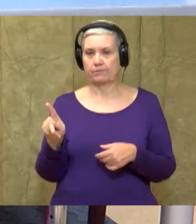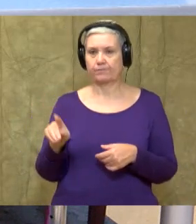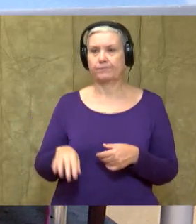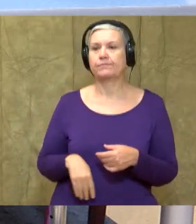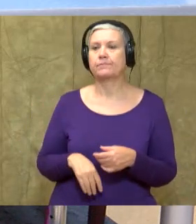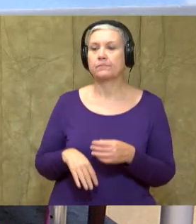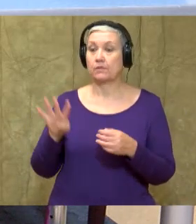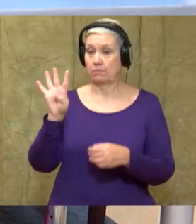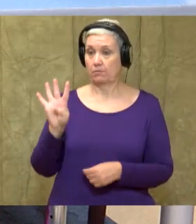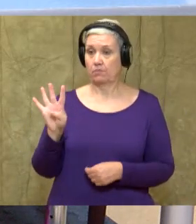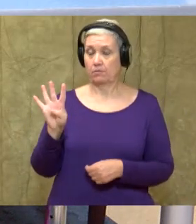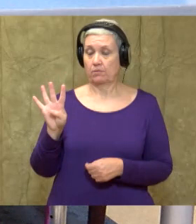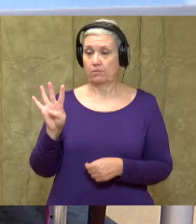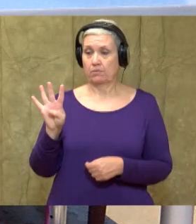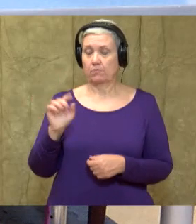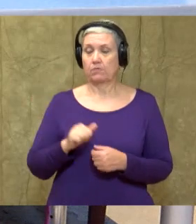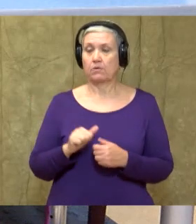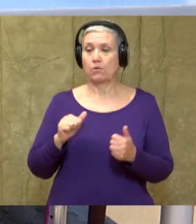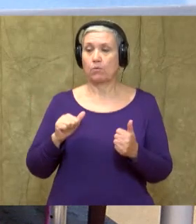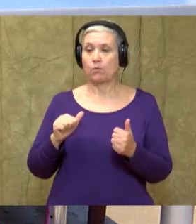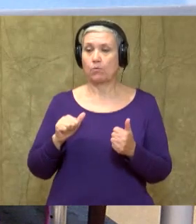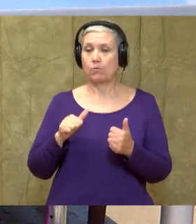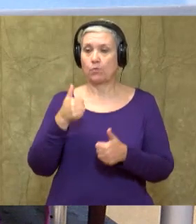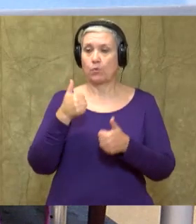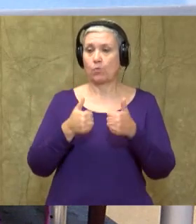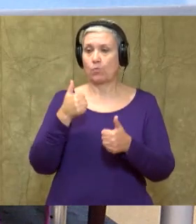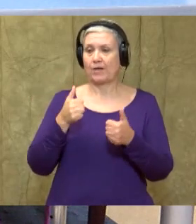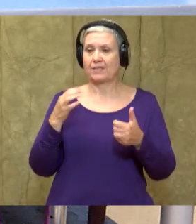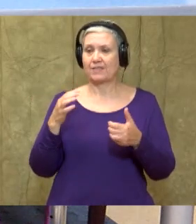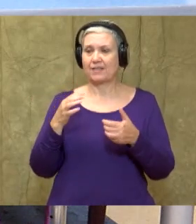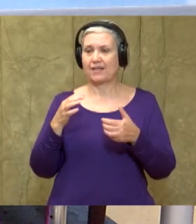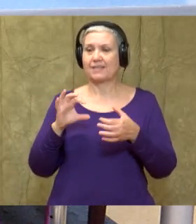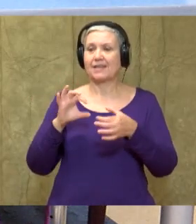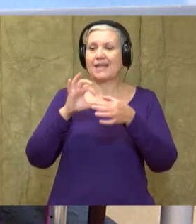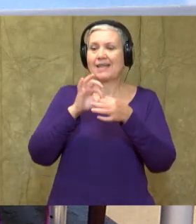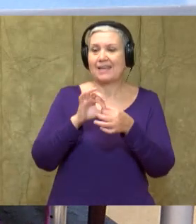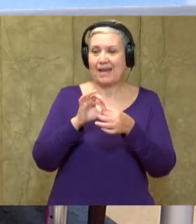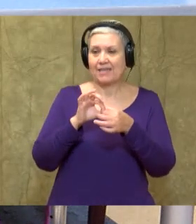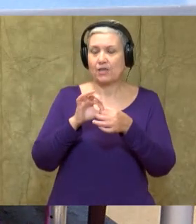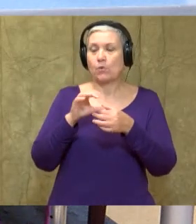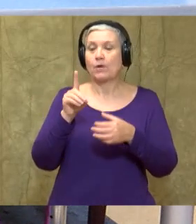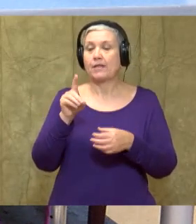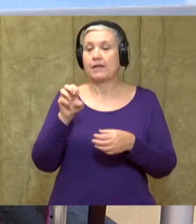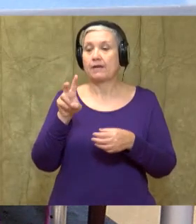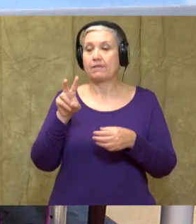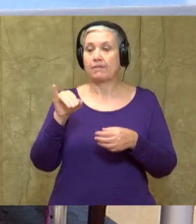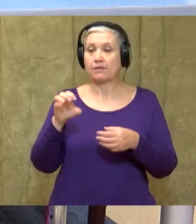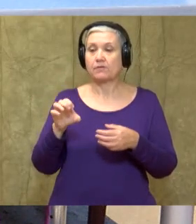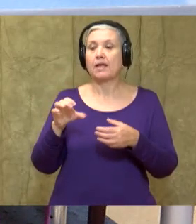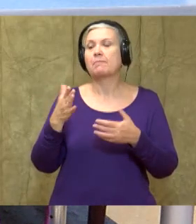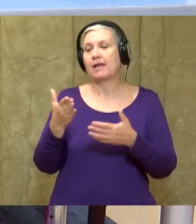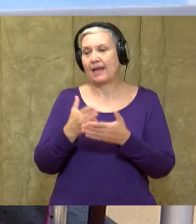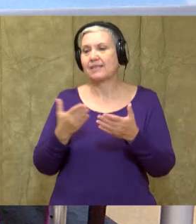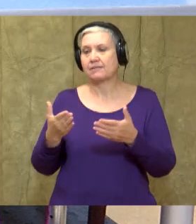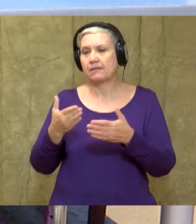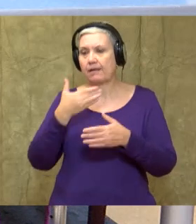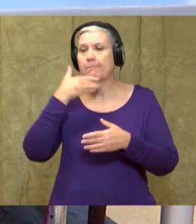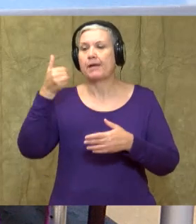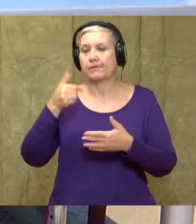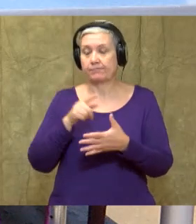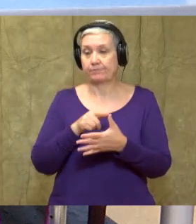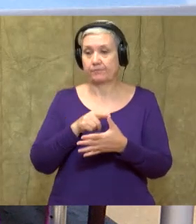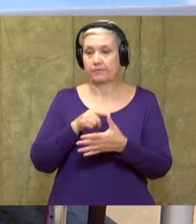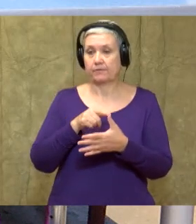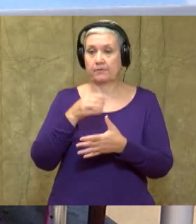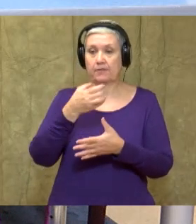number four, which of the following represents a connection between devices that would make life more convenient? A, a soda can